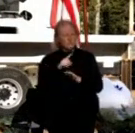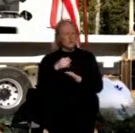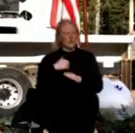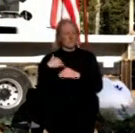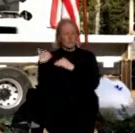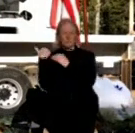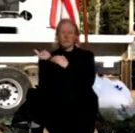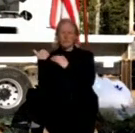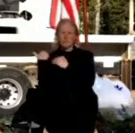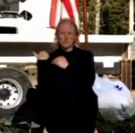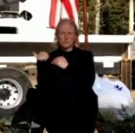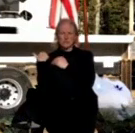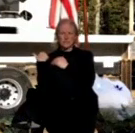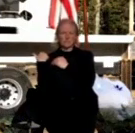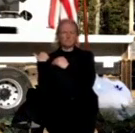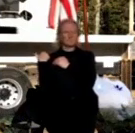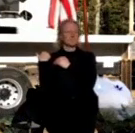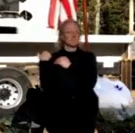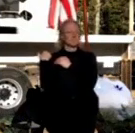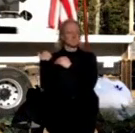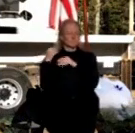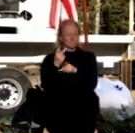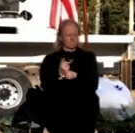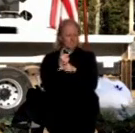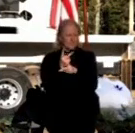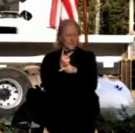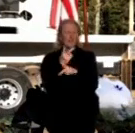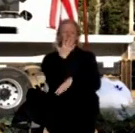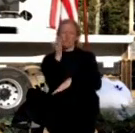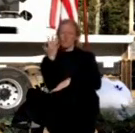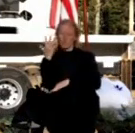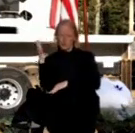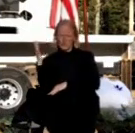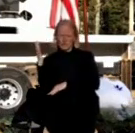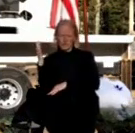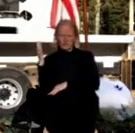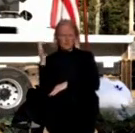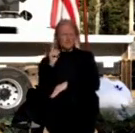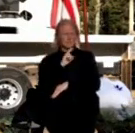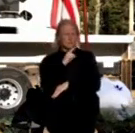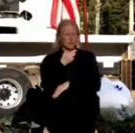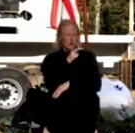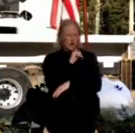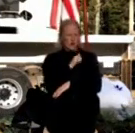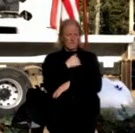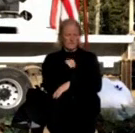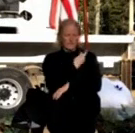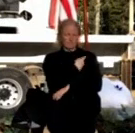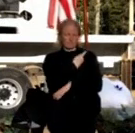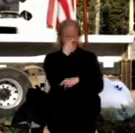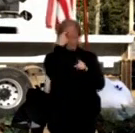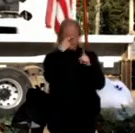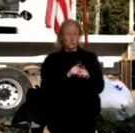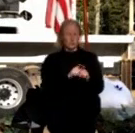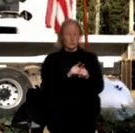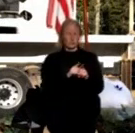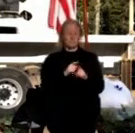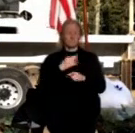the responsibility to take care of our forests. And I'm sure Harvey and I both agree on this.